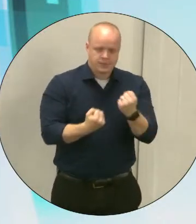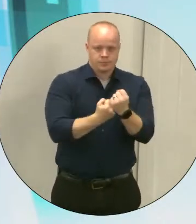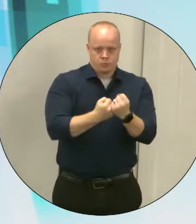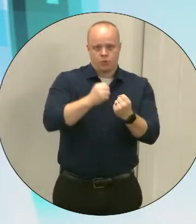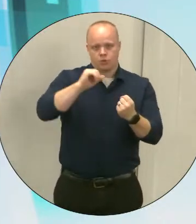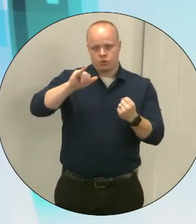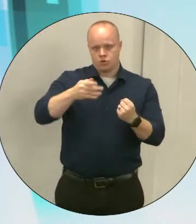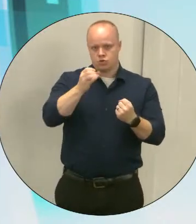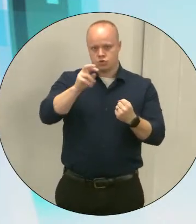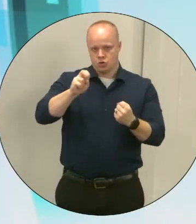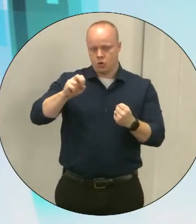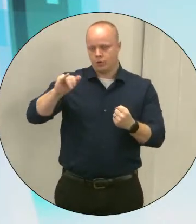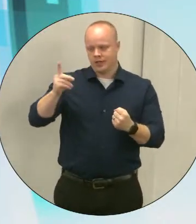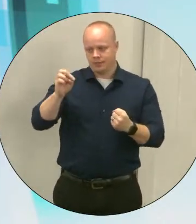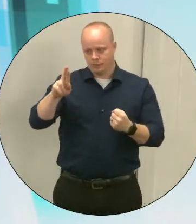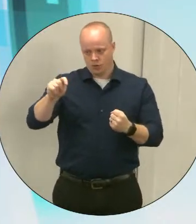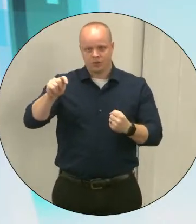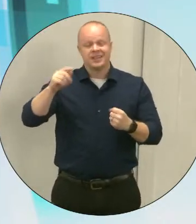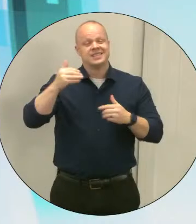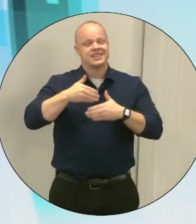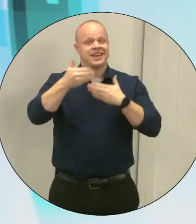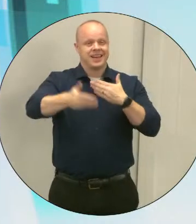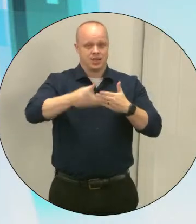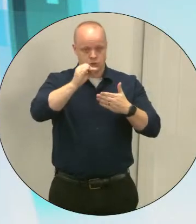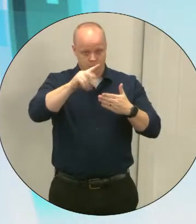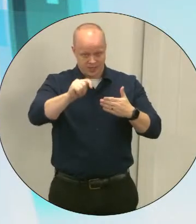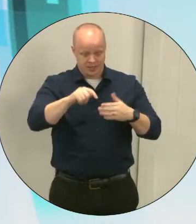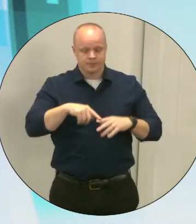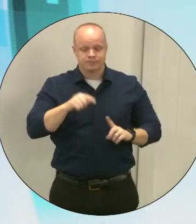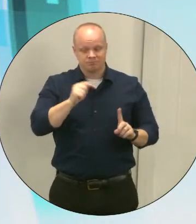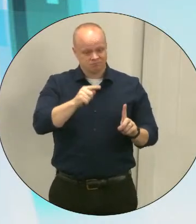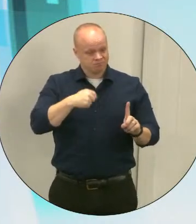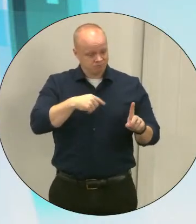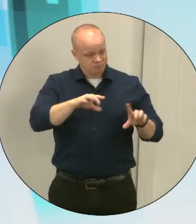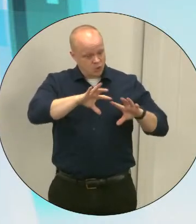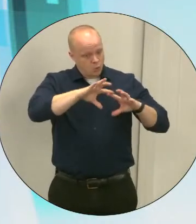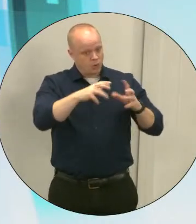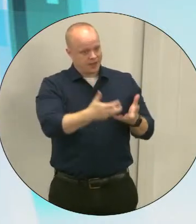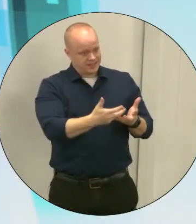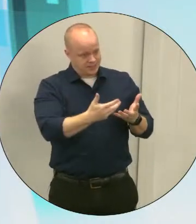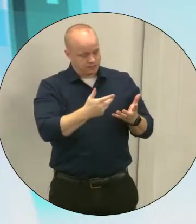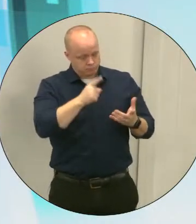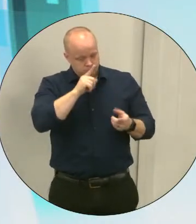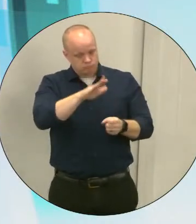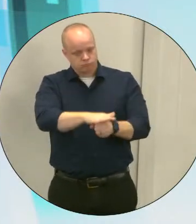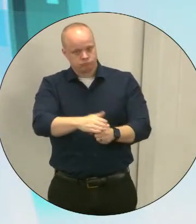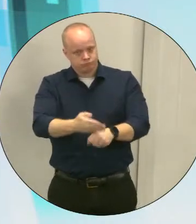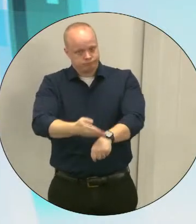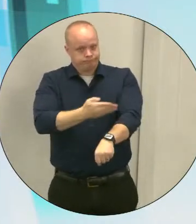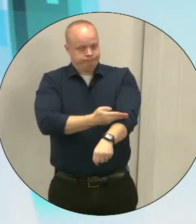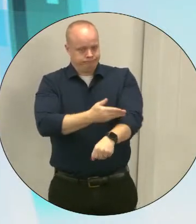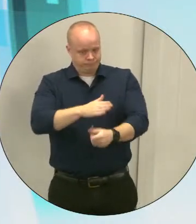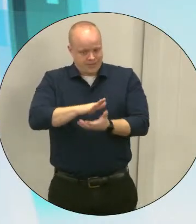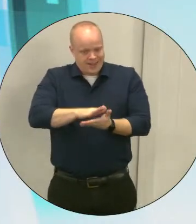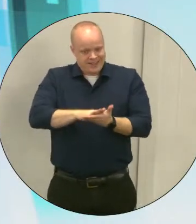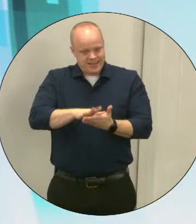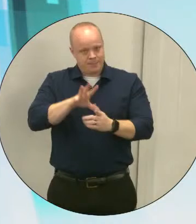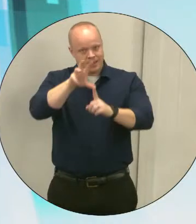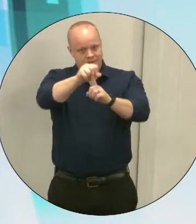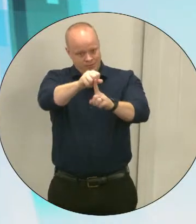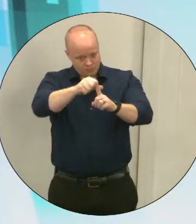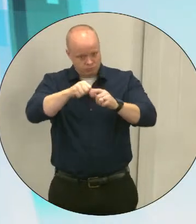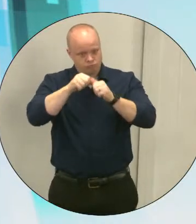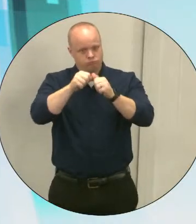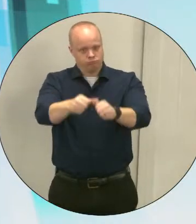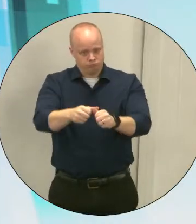as the next superintendent of the Clark County School District. And as an organization committed to improving student academic outcomes, directly recruiting and